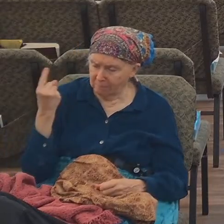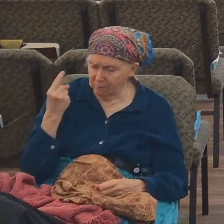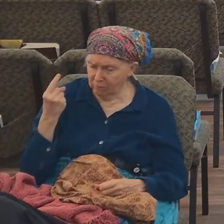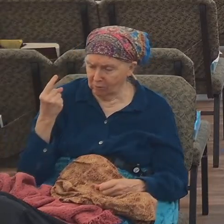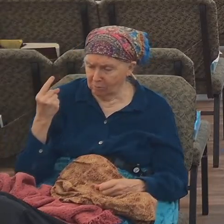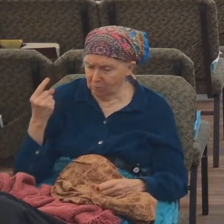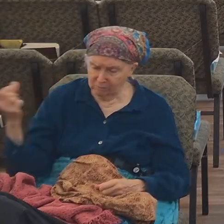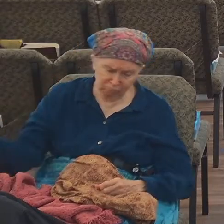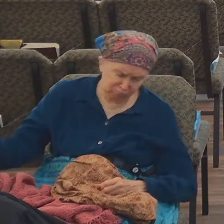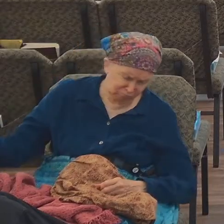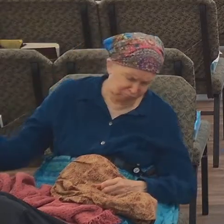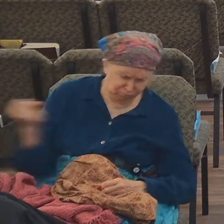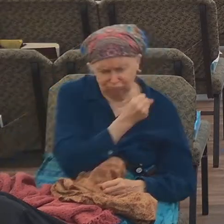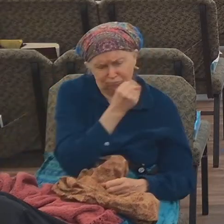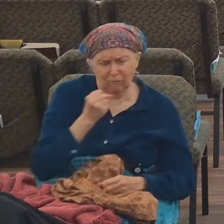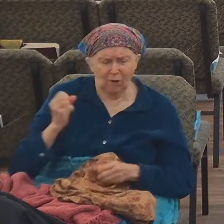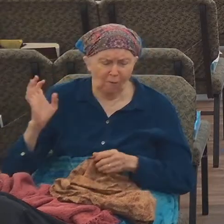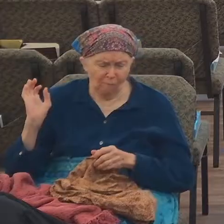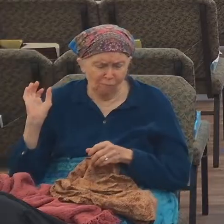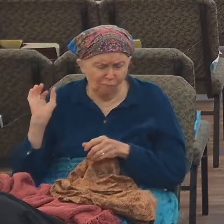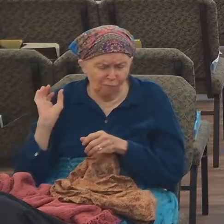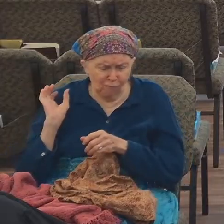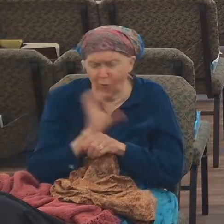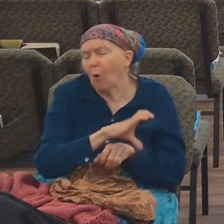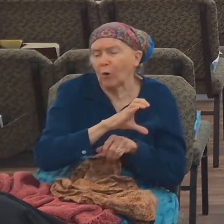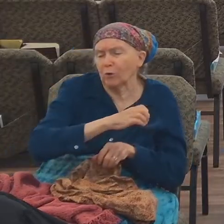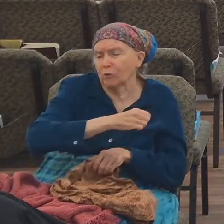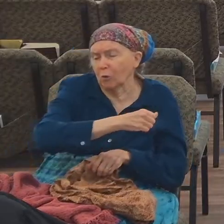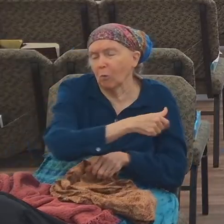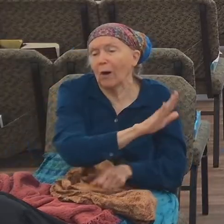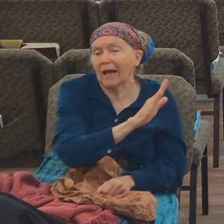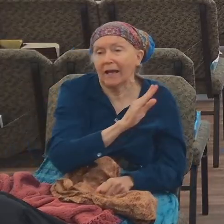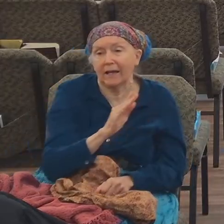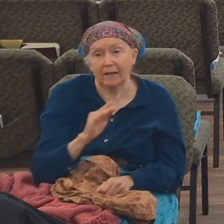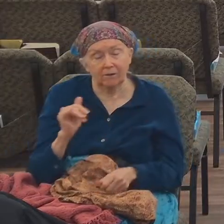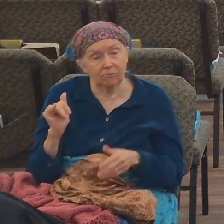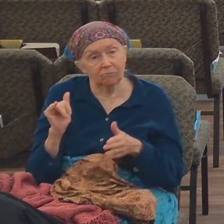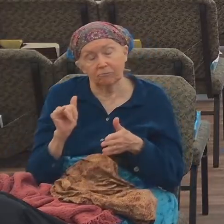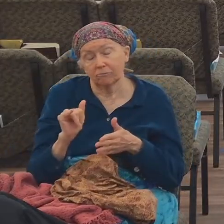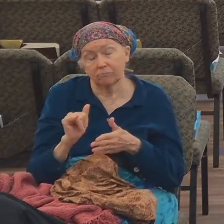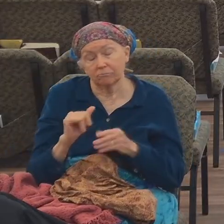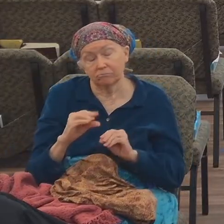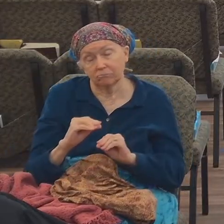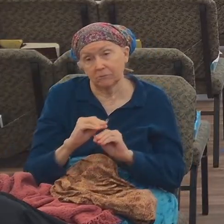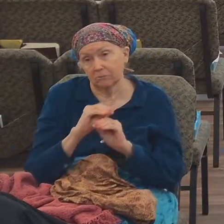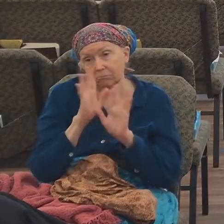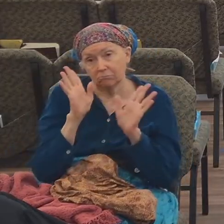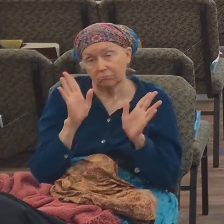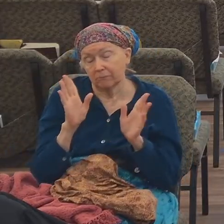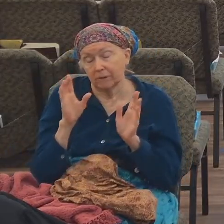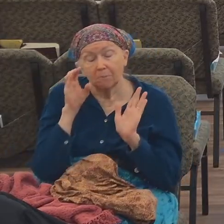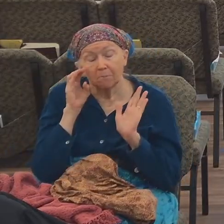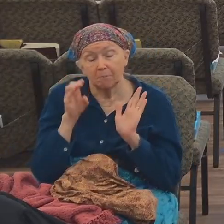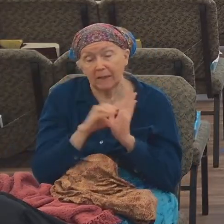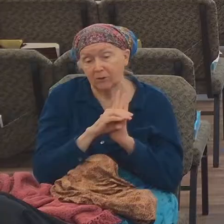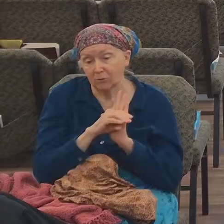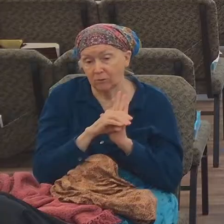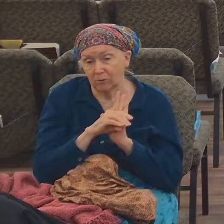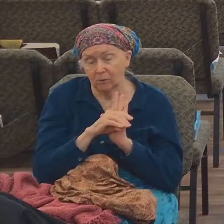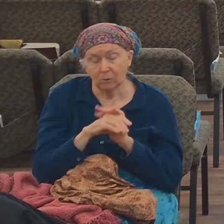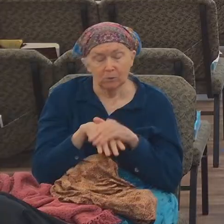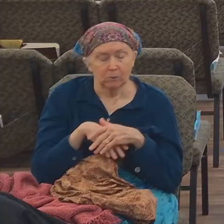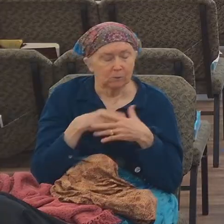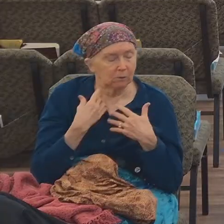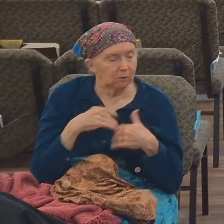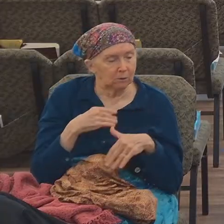away. Okay? It could be a very graphic picture of, it's like this violent act